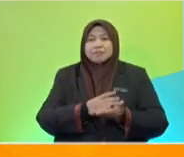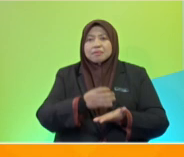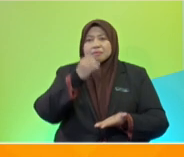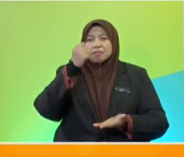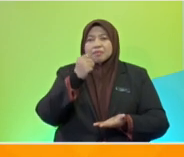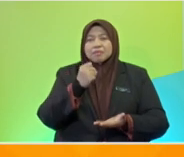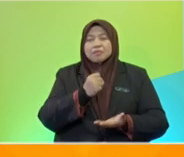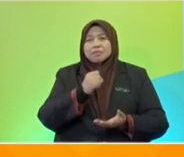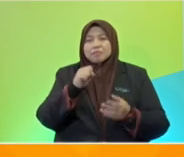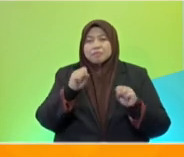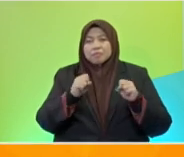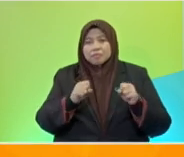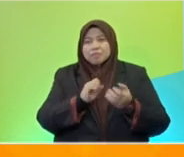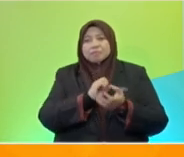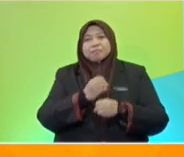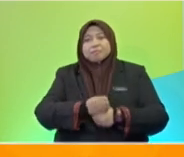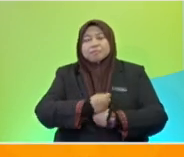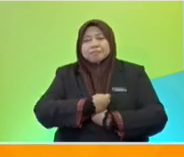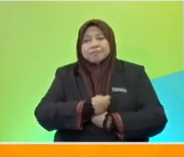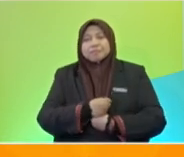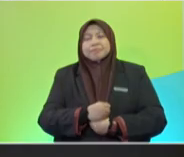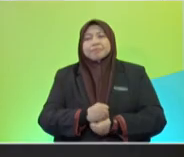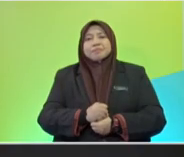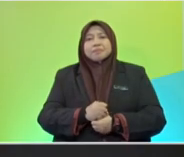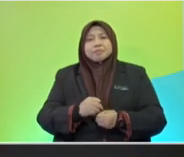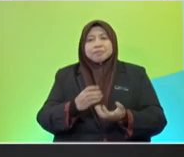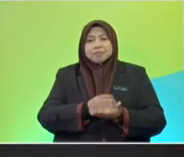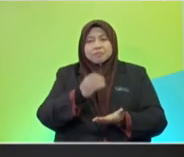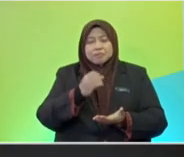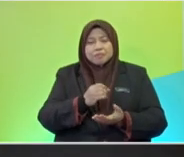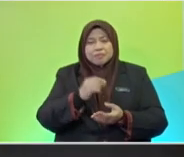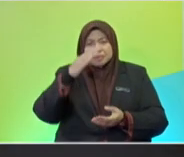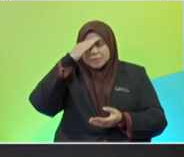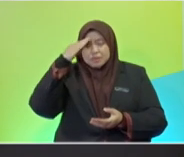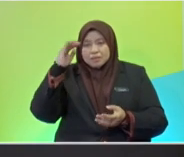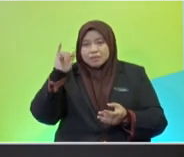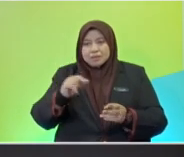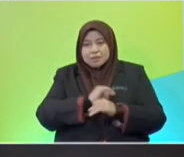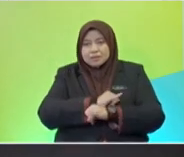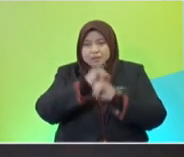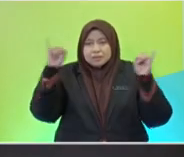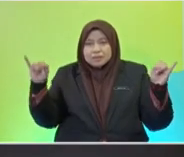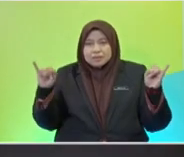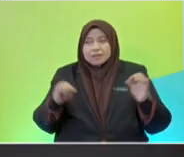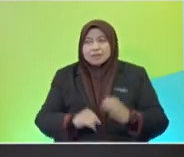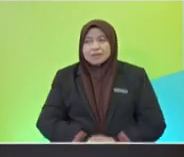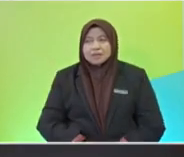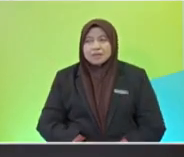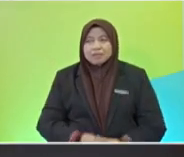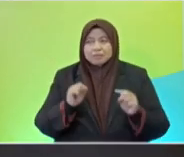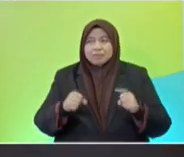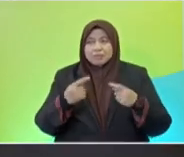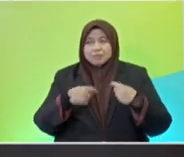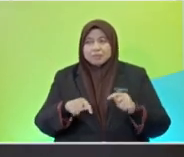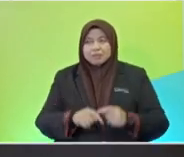clear shadow? Oh, can anyone at home try? What do you think mm-hmm. the answer is? Which one? Can I give it a try? Okay, yes,